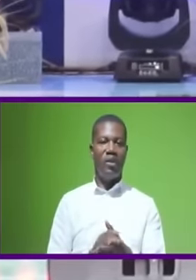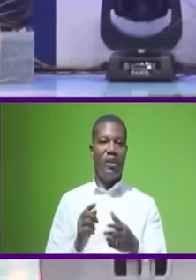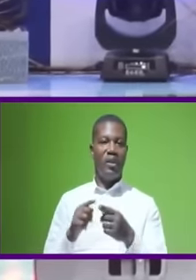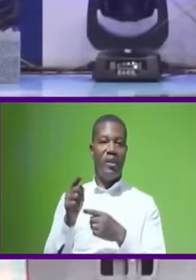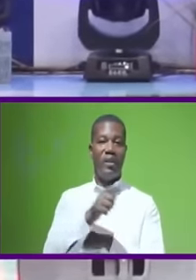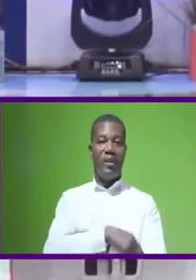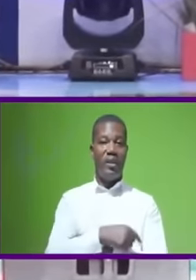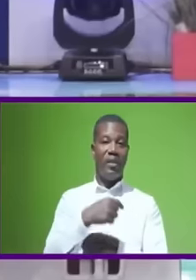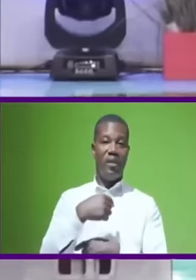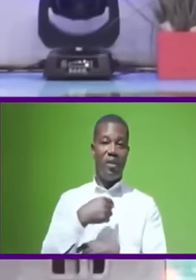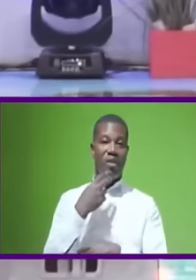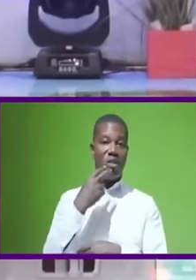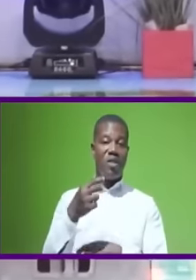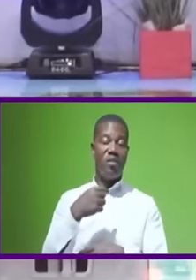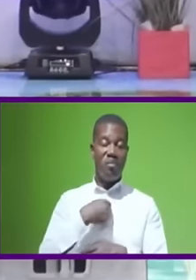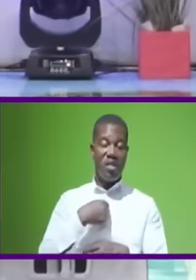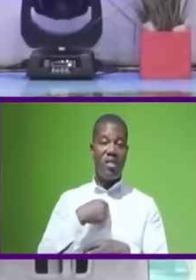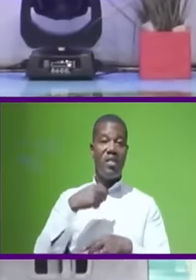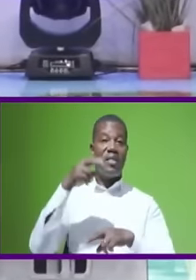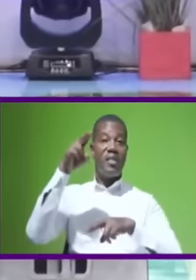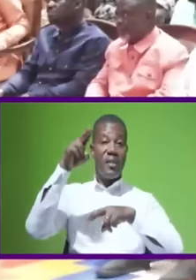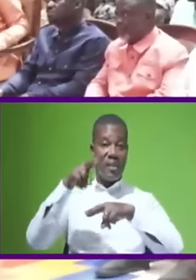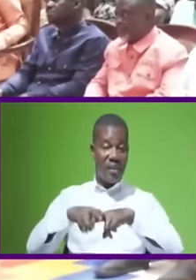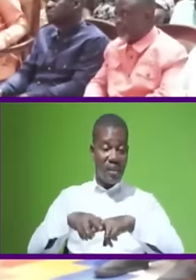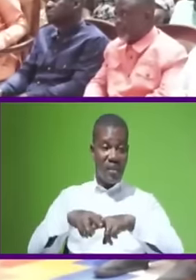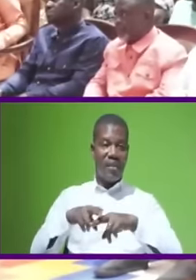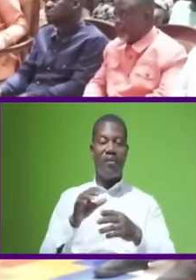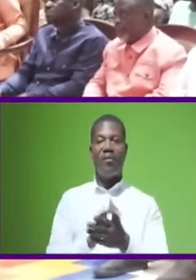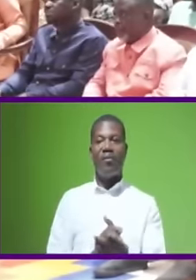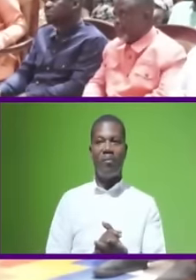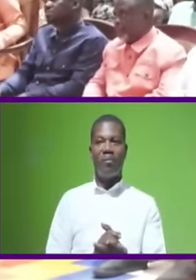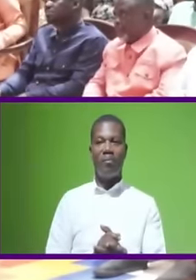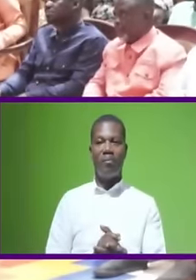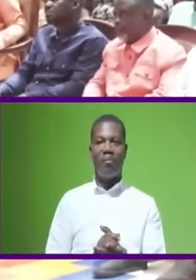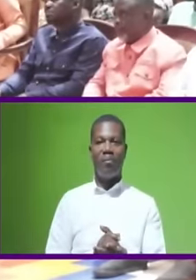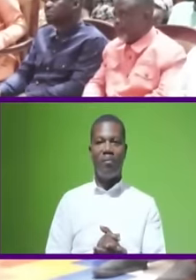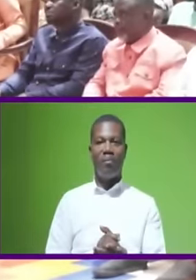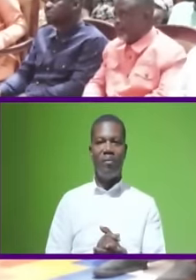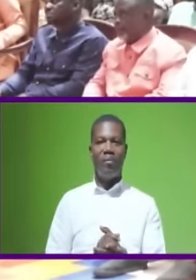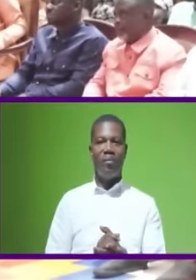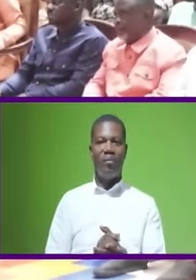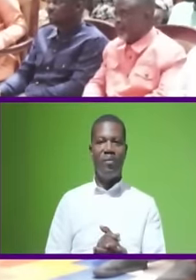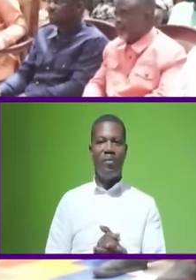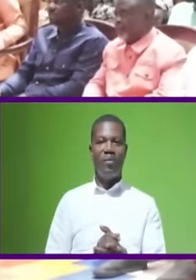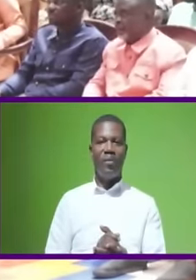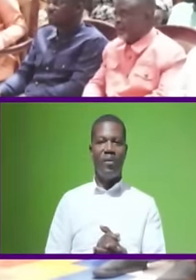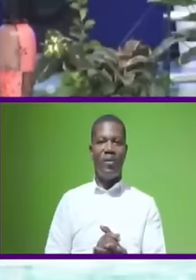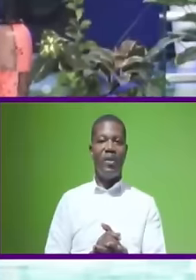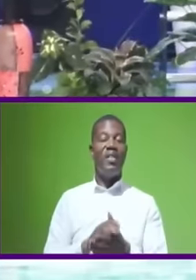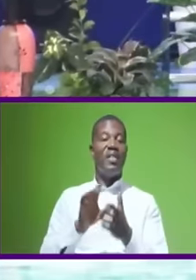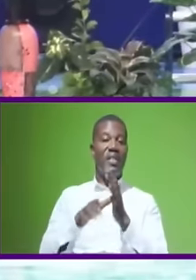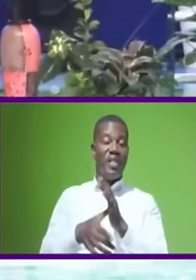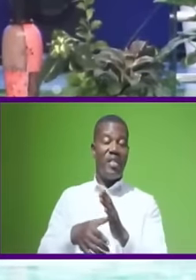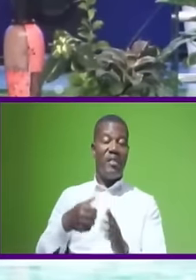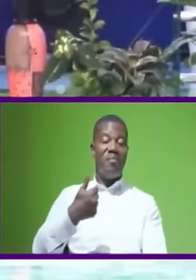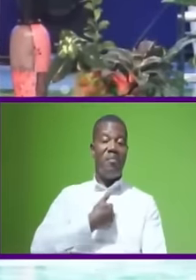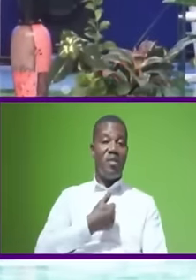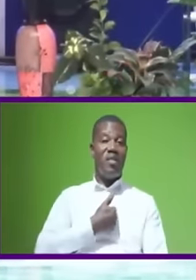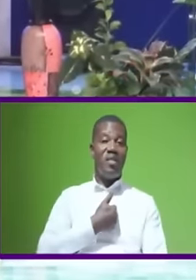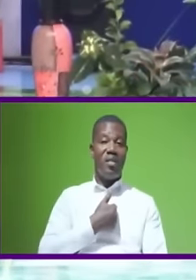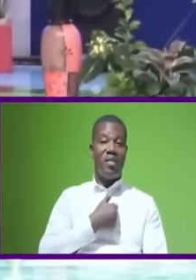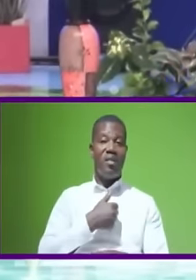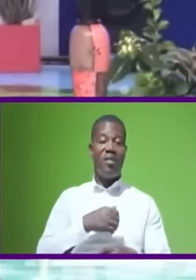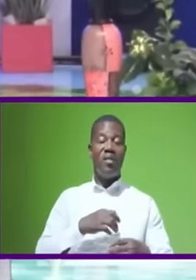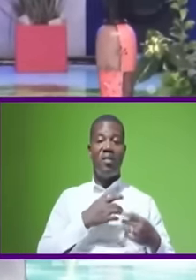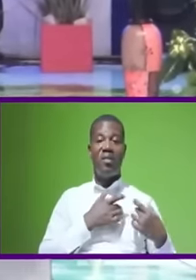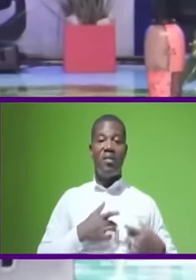So the very day that you see me taking a seat, then it